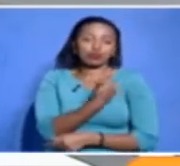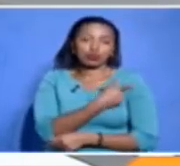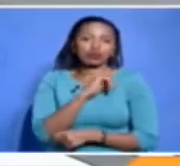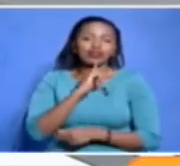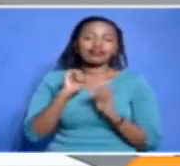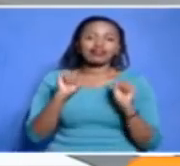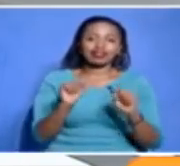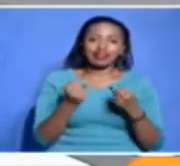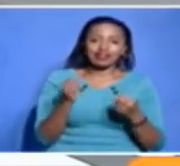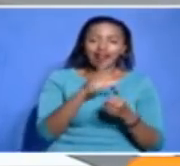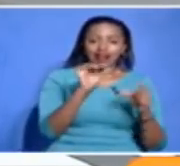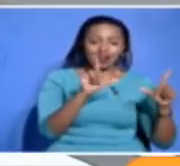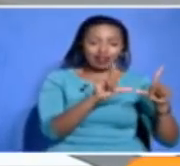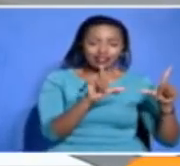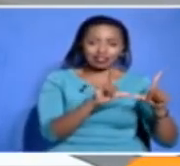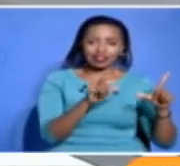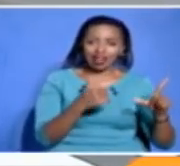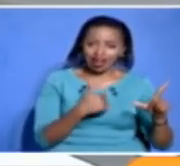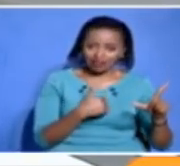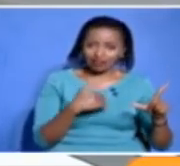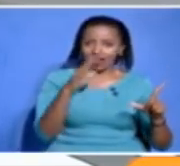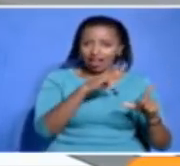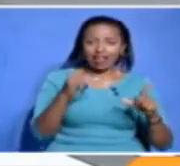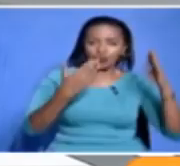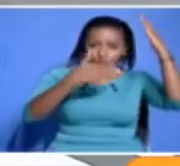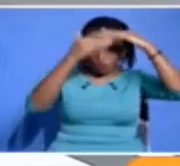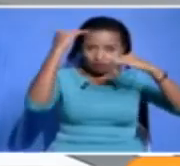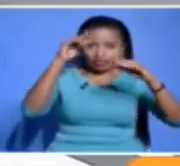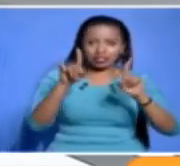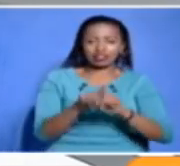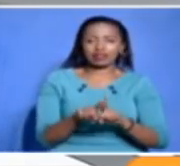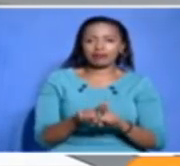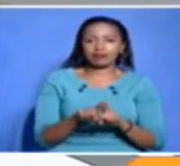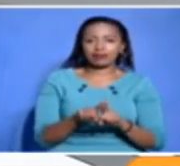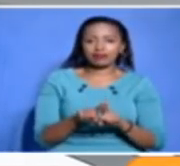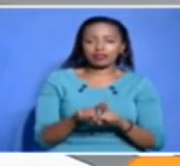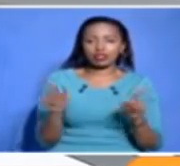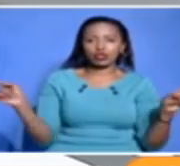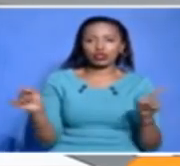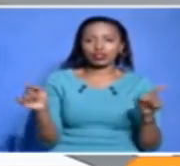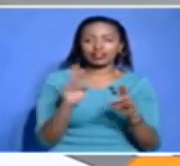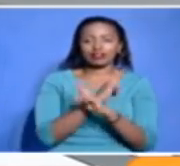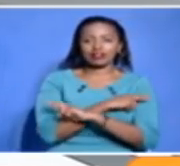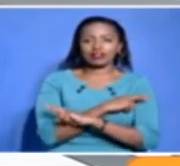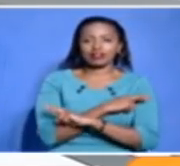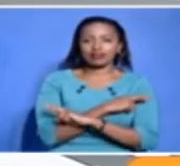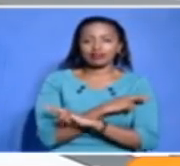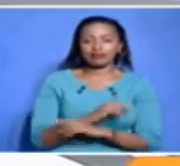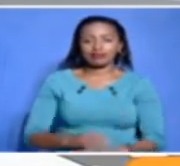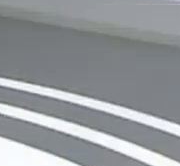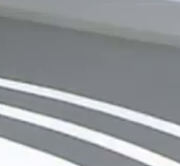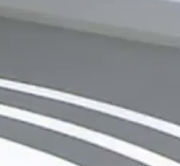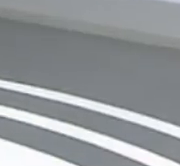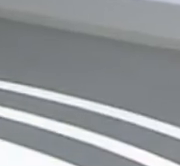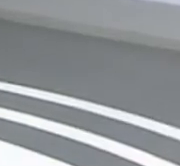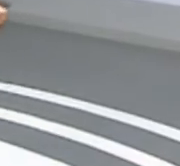is actually licensed to practice and qualified to do so. Let's take a break. We'll be right back tonight.